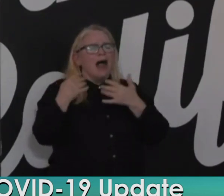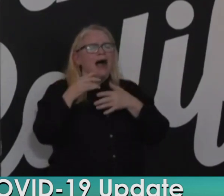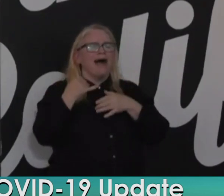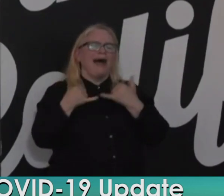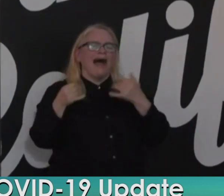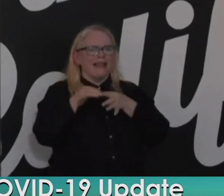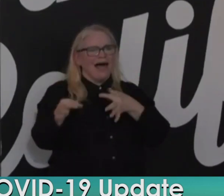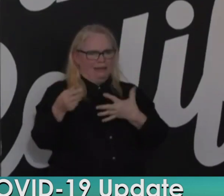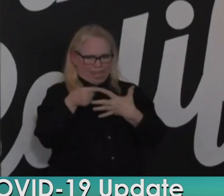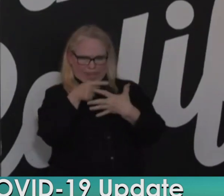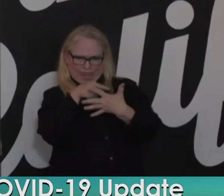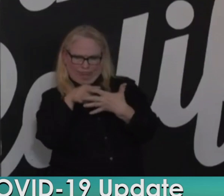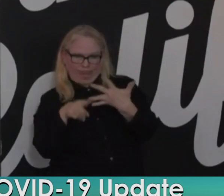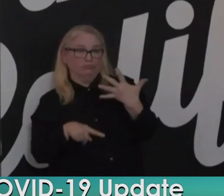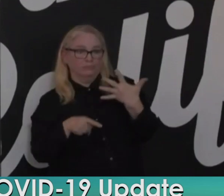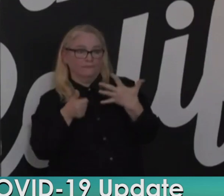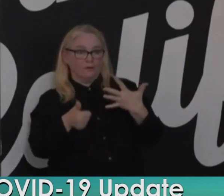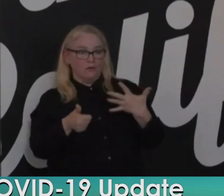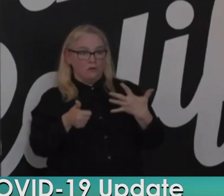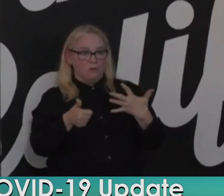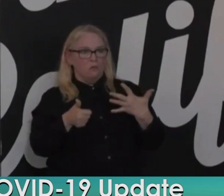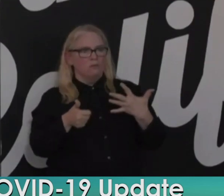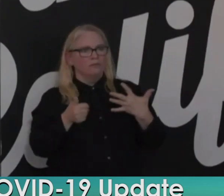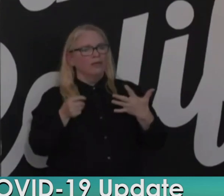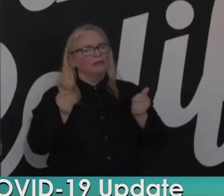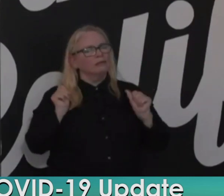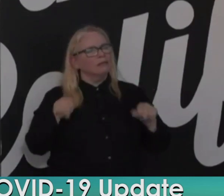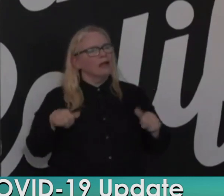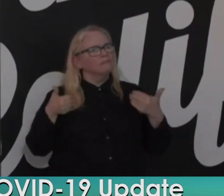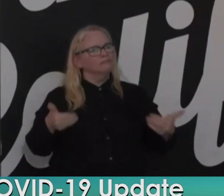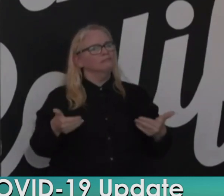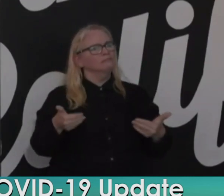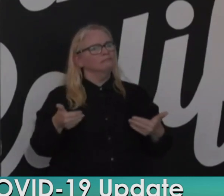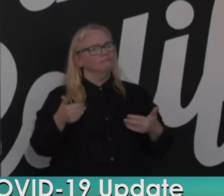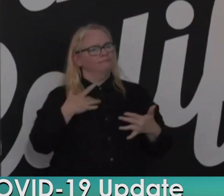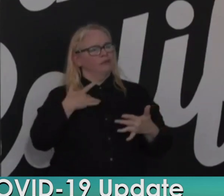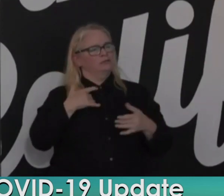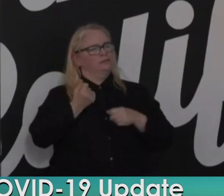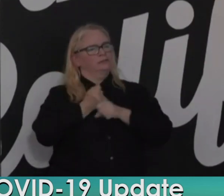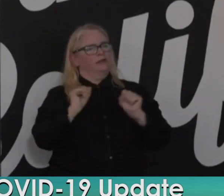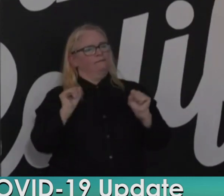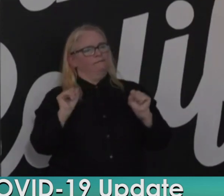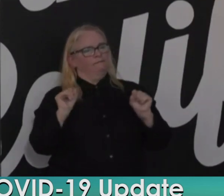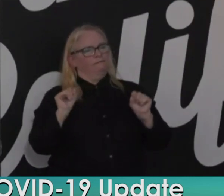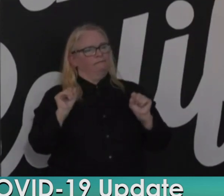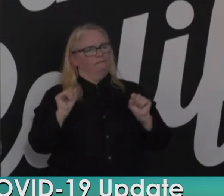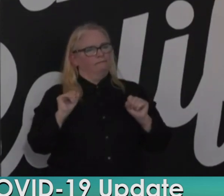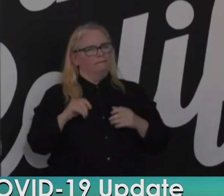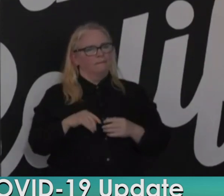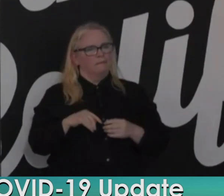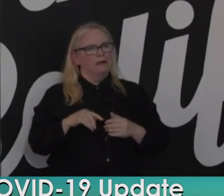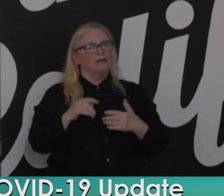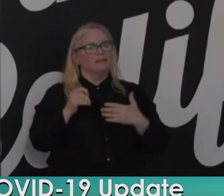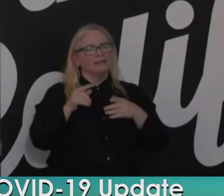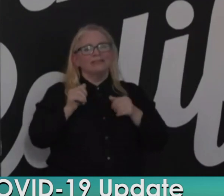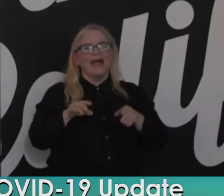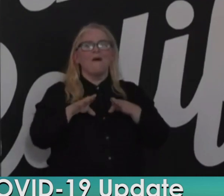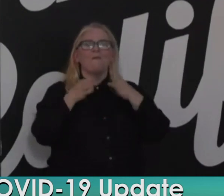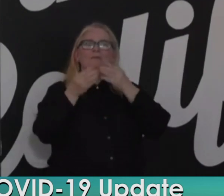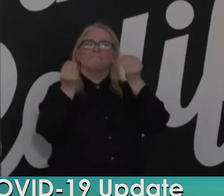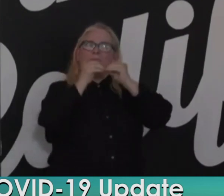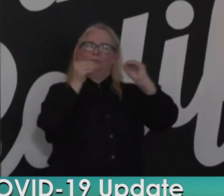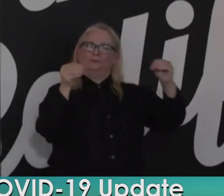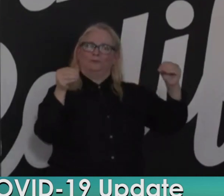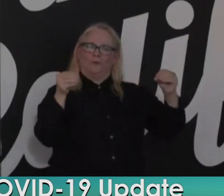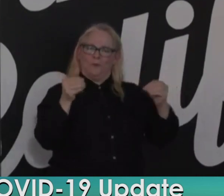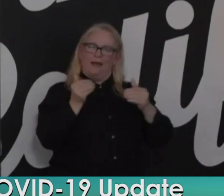will all be in the position where we can confidently take the next steps and open more and return,